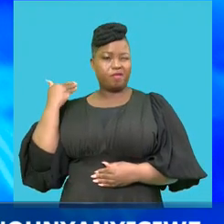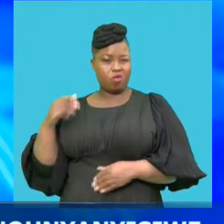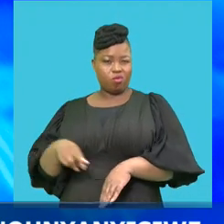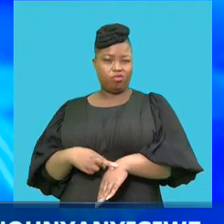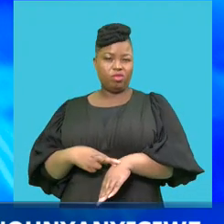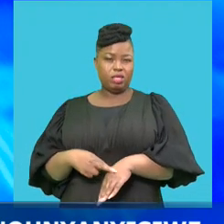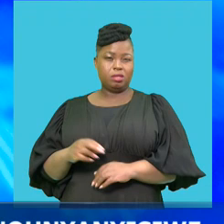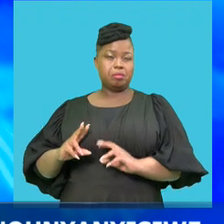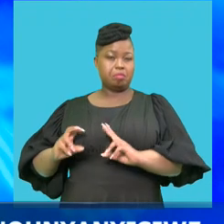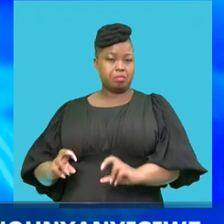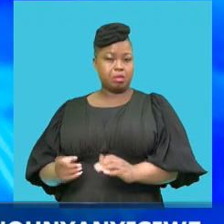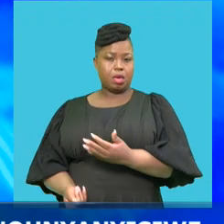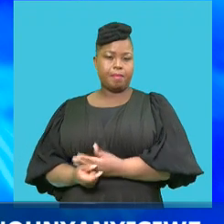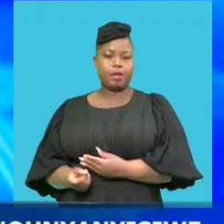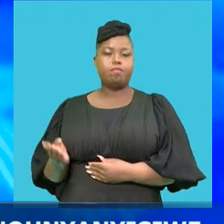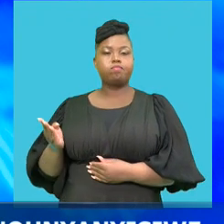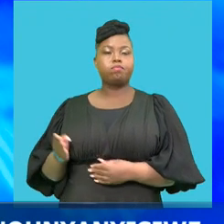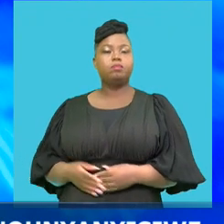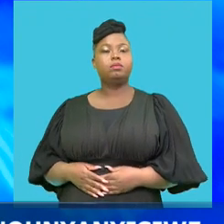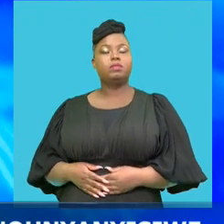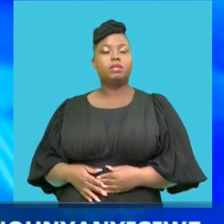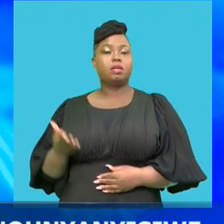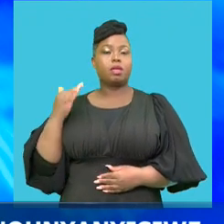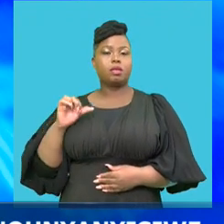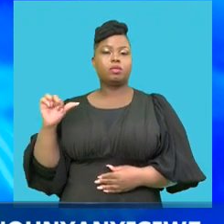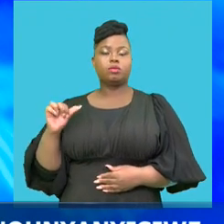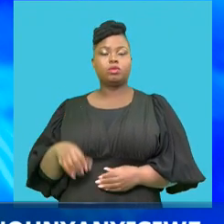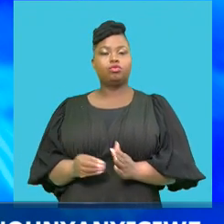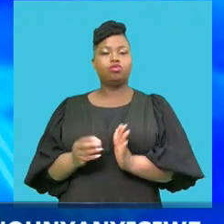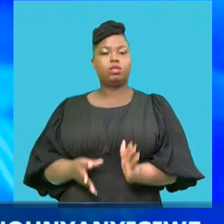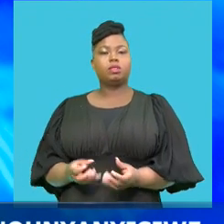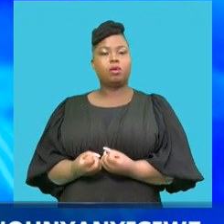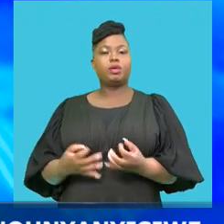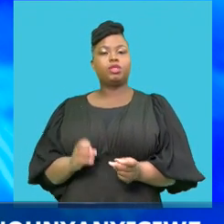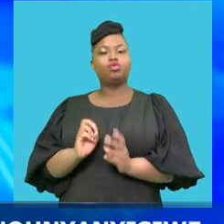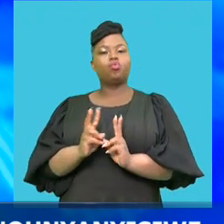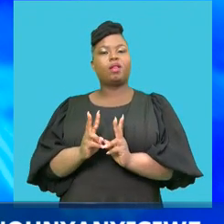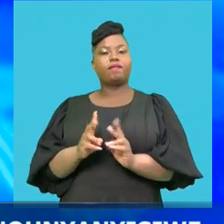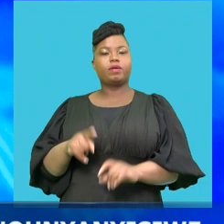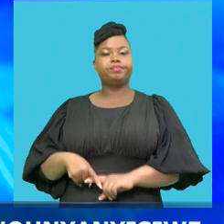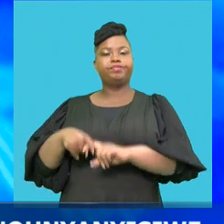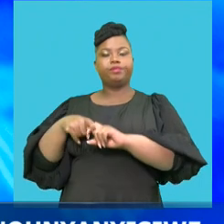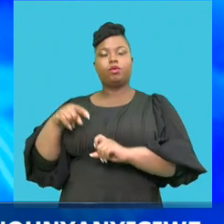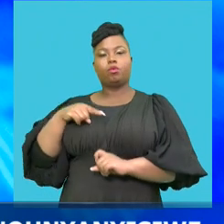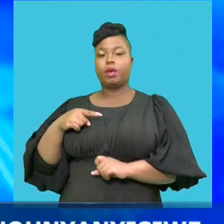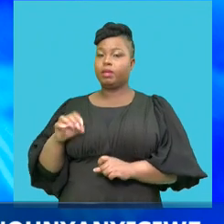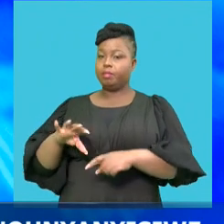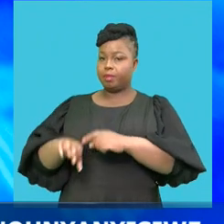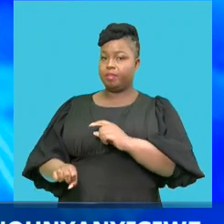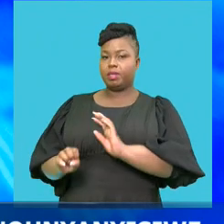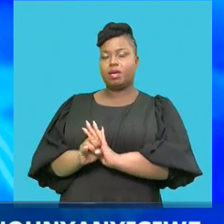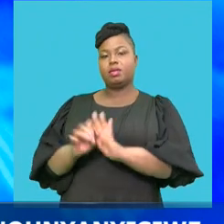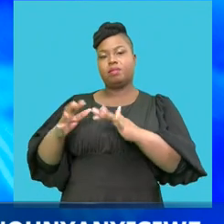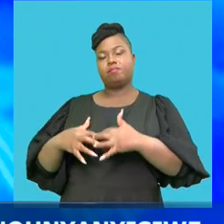zocalucalulo lobuhlanga eziqhubekayo kwesasikolo. Kwiveke ephelileyo abafundi abali-12 banqunyanyisiwe emva kokuba kufunyaniswe ukuba